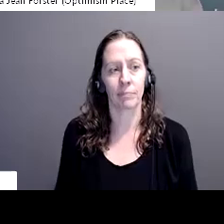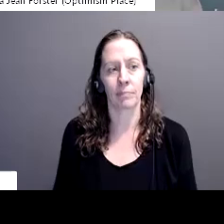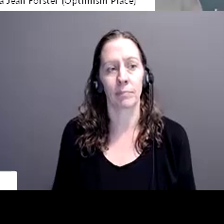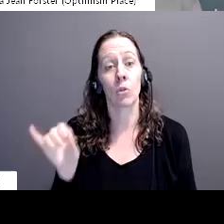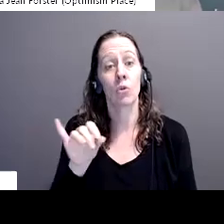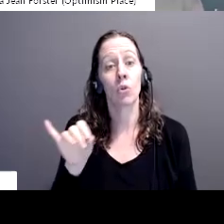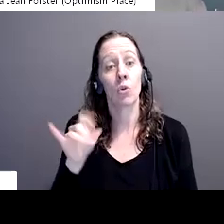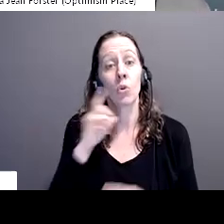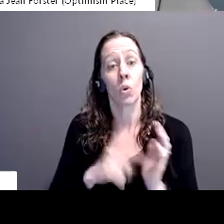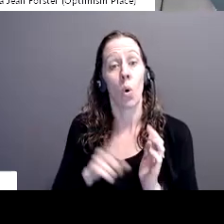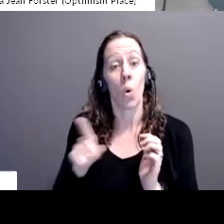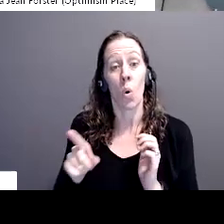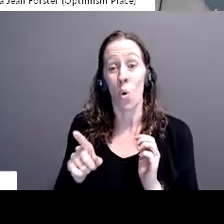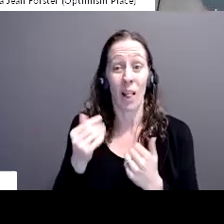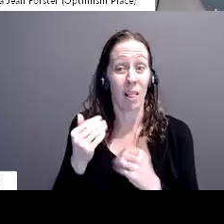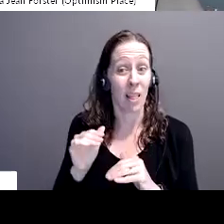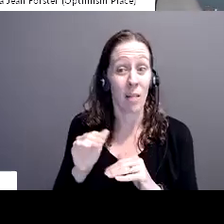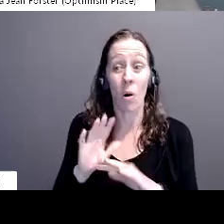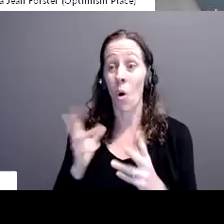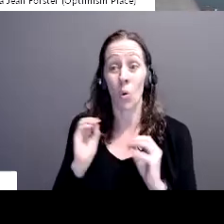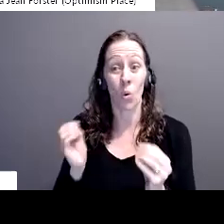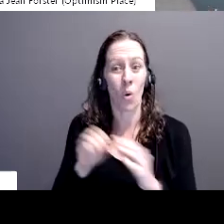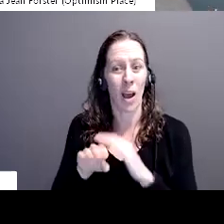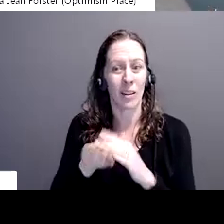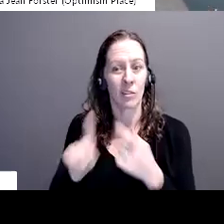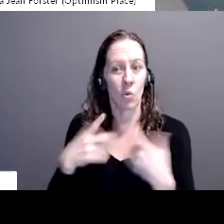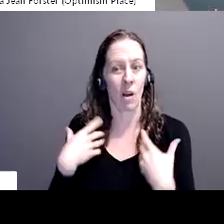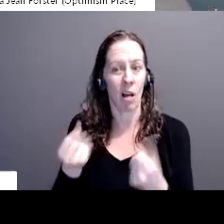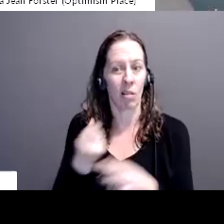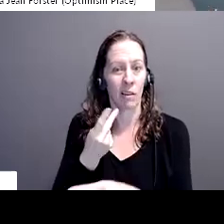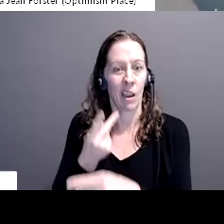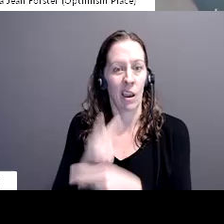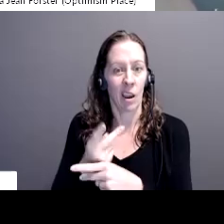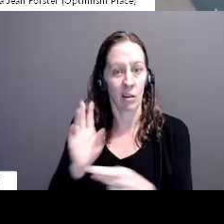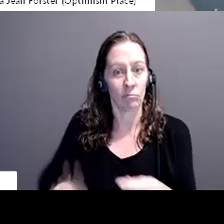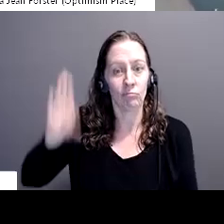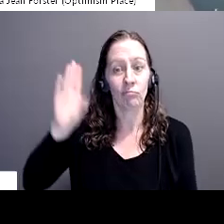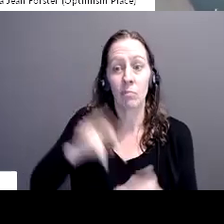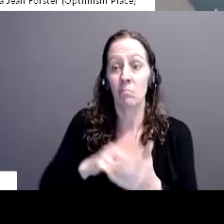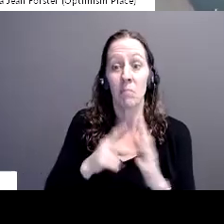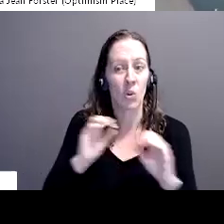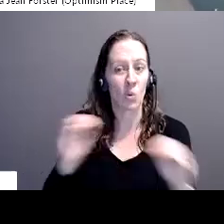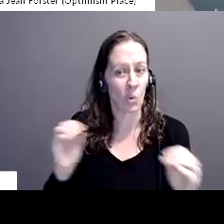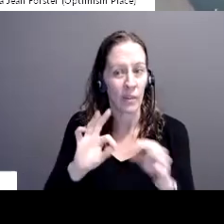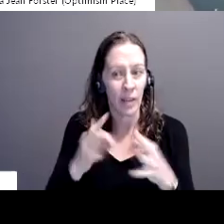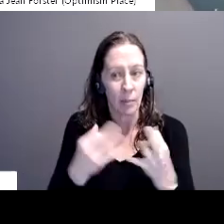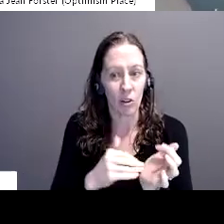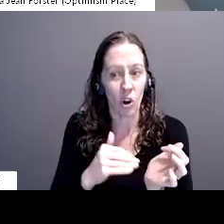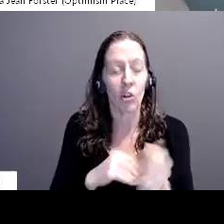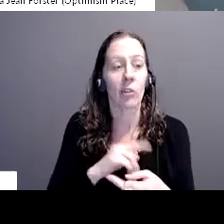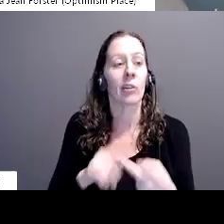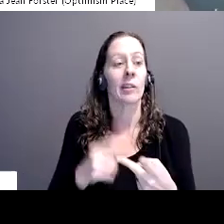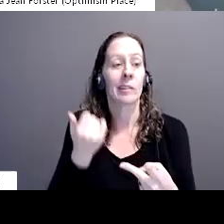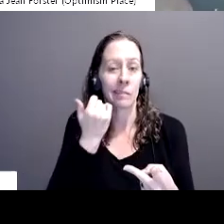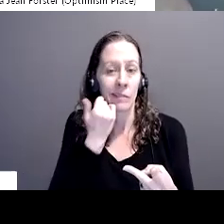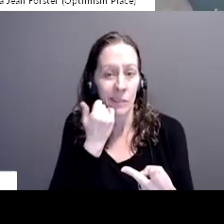had limited to no access to healthcare across their lifetimes. So they lack a family doctor, they have dental issues, vision challenges,